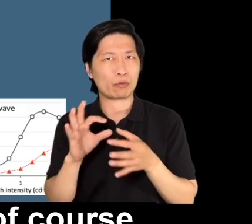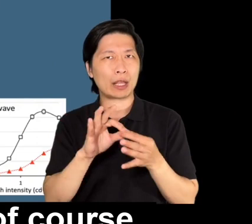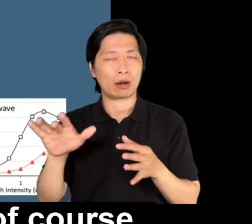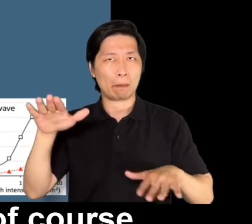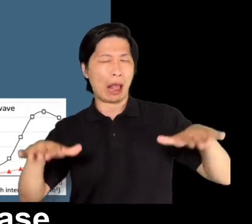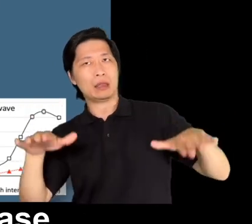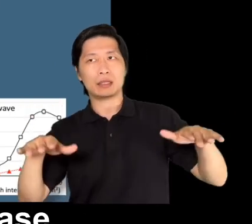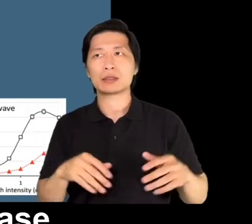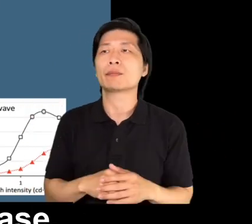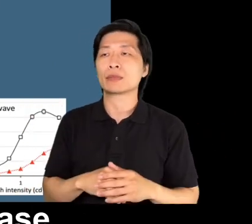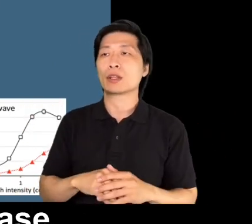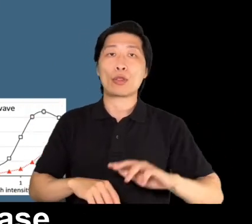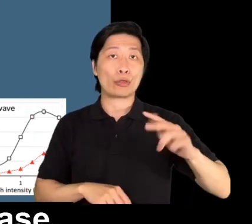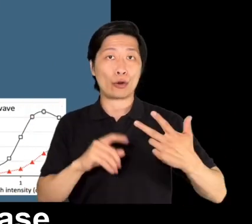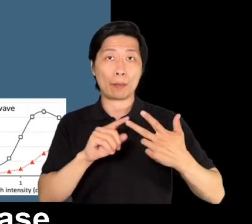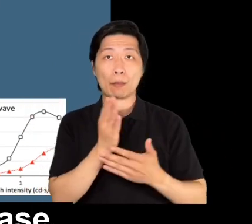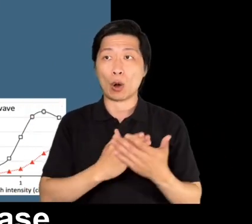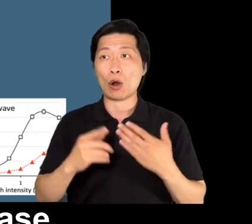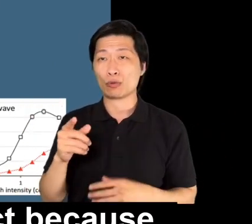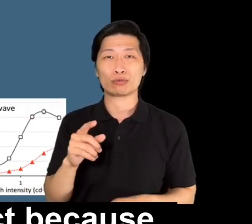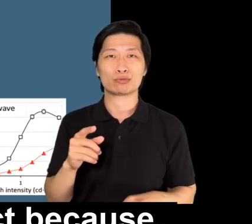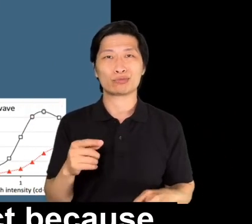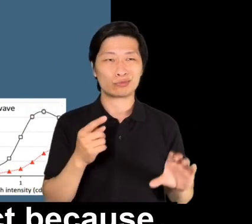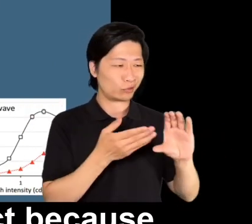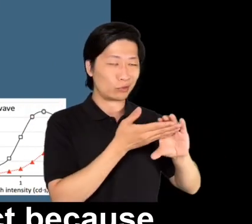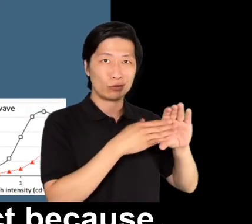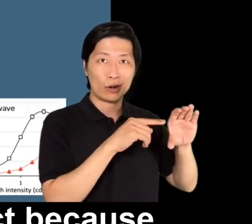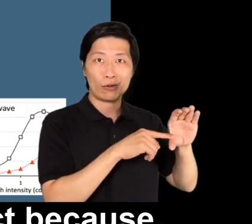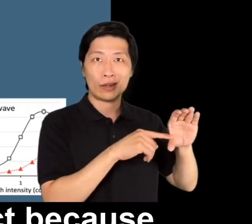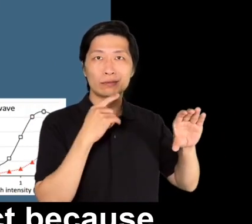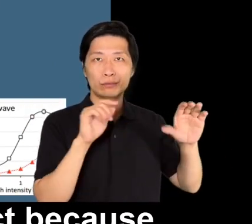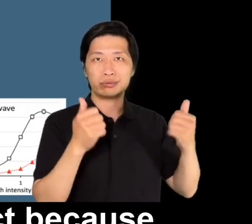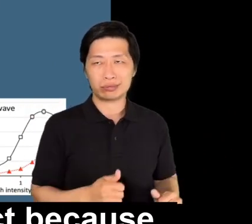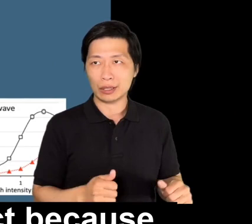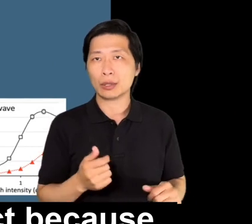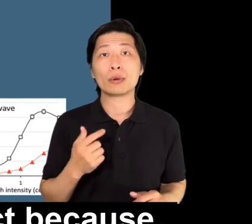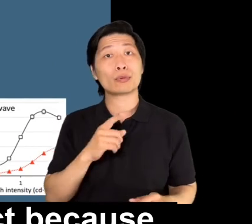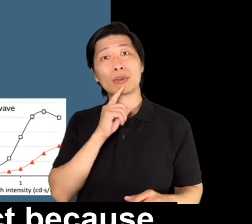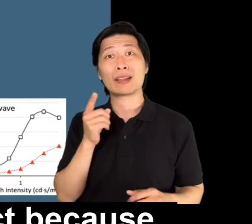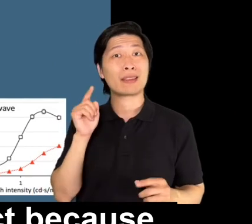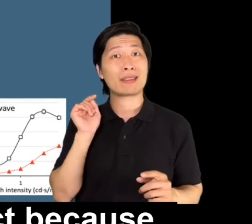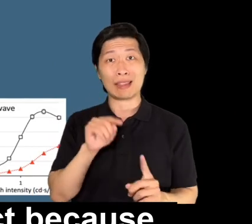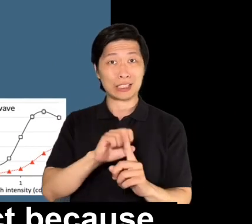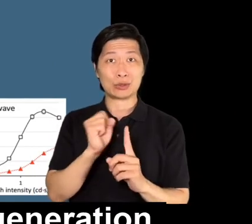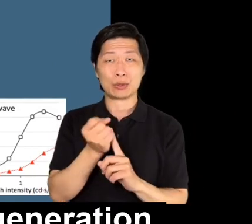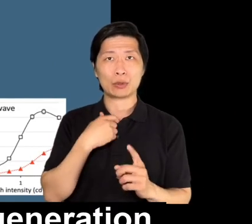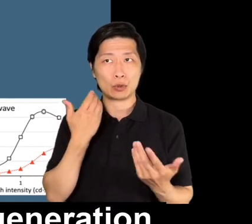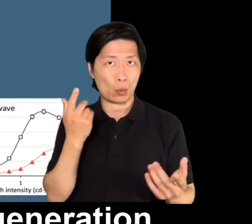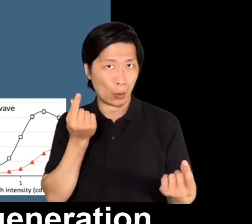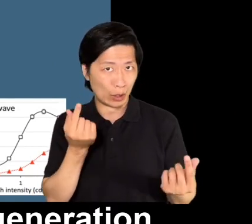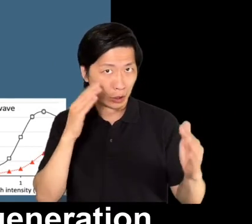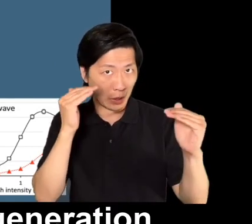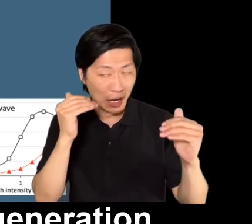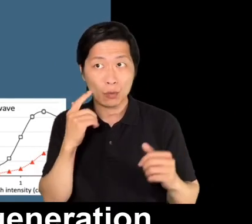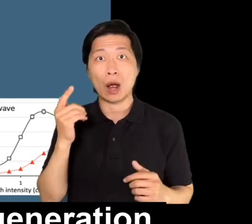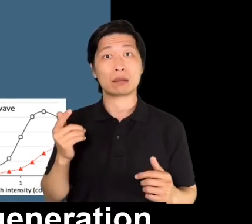to expect because, of course, in Usher infants, signs of retinal degeneration can take some time to emerge, and